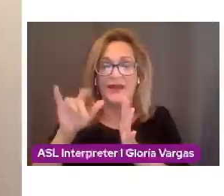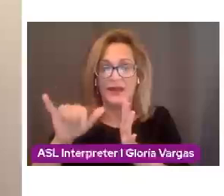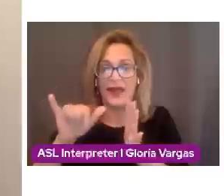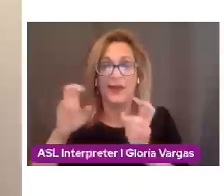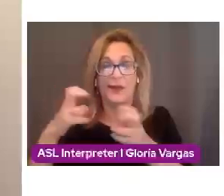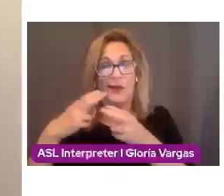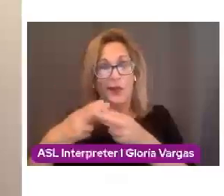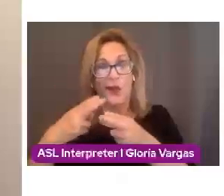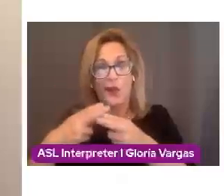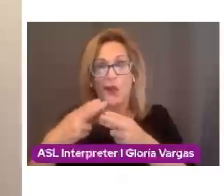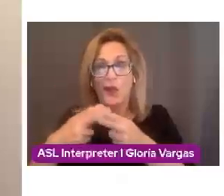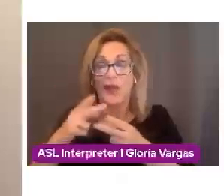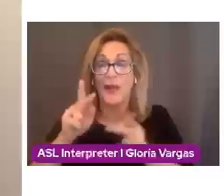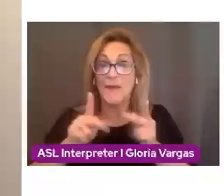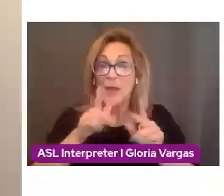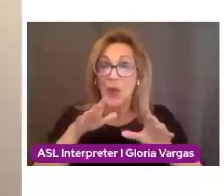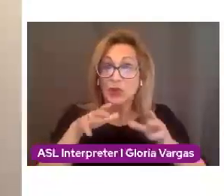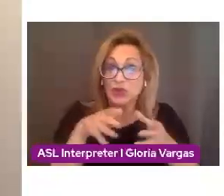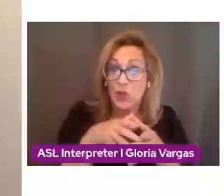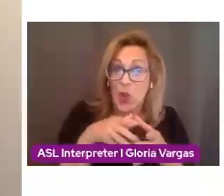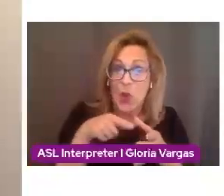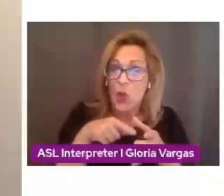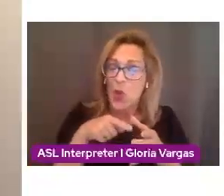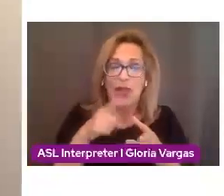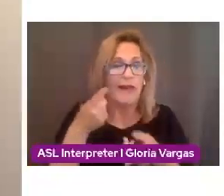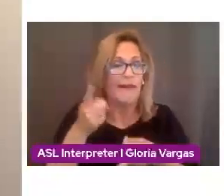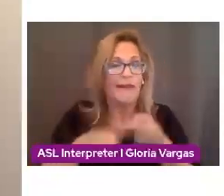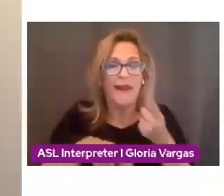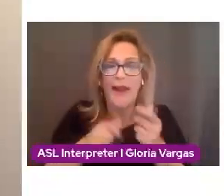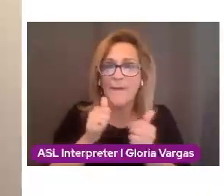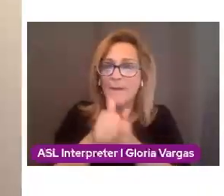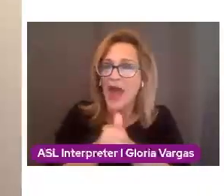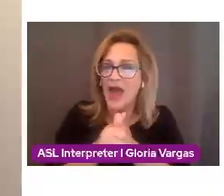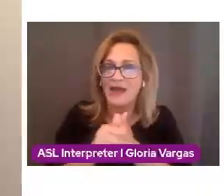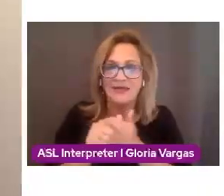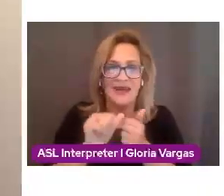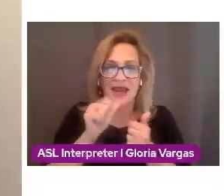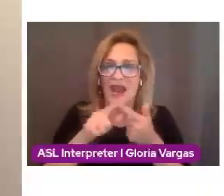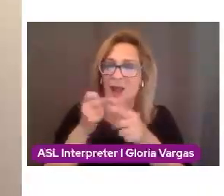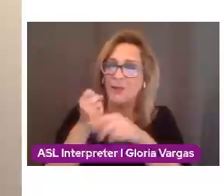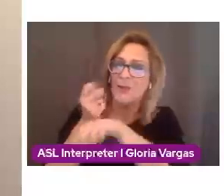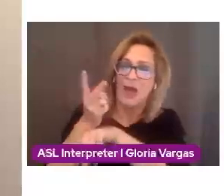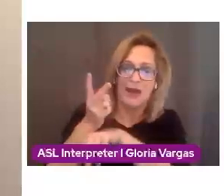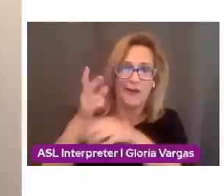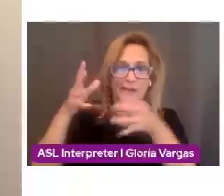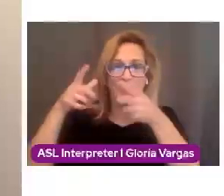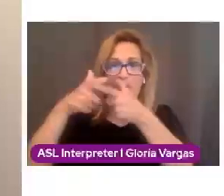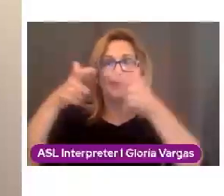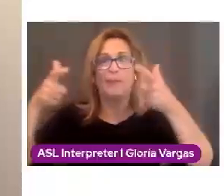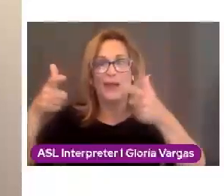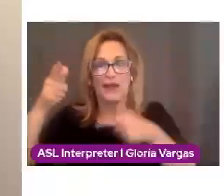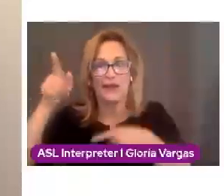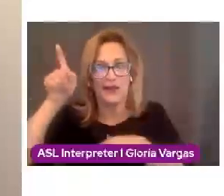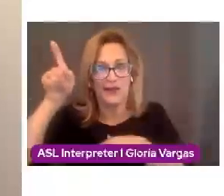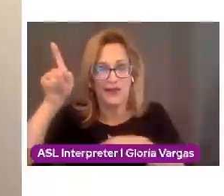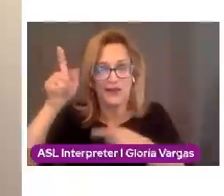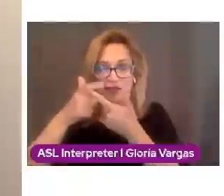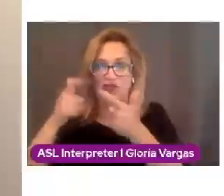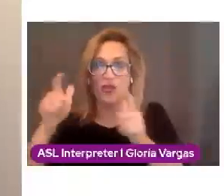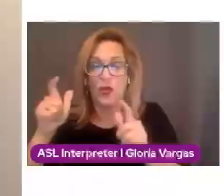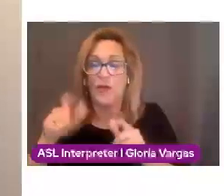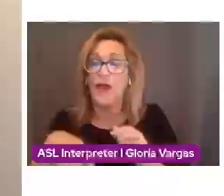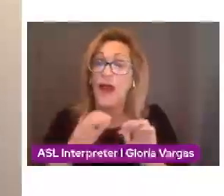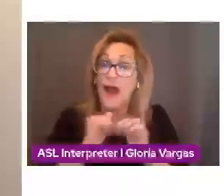what the problem here is. So one key thing that we must do is either abolish the filibuster,